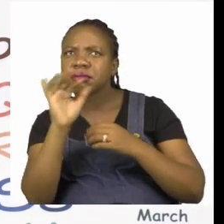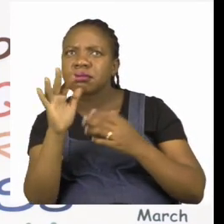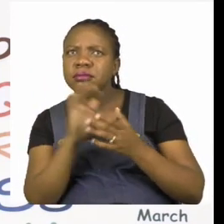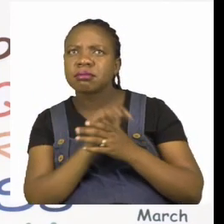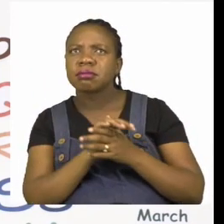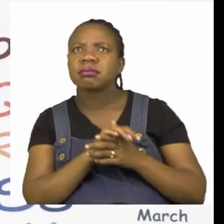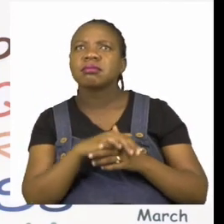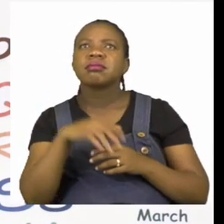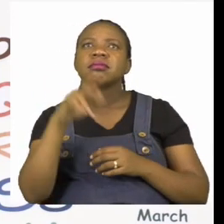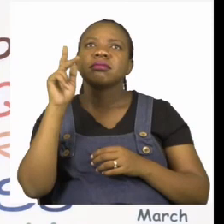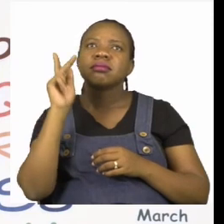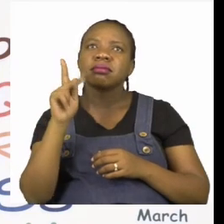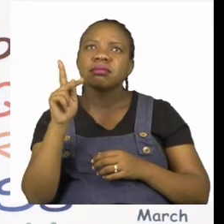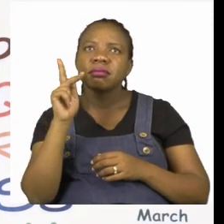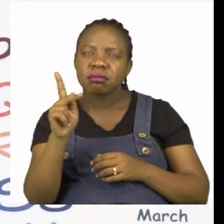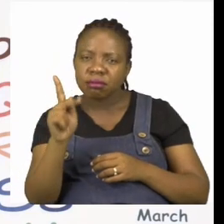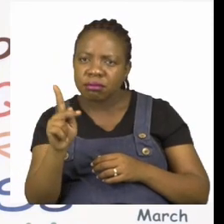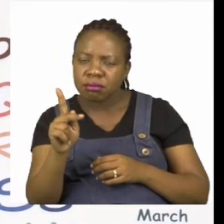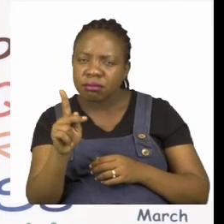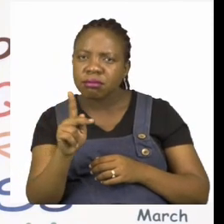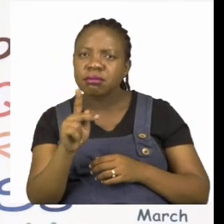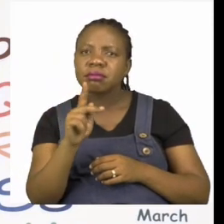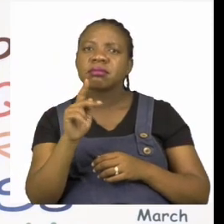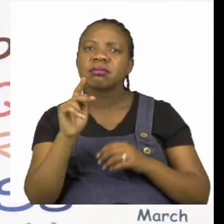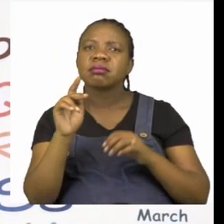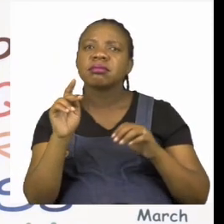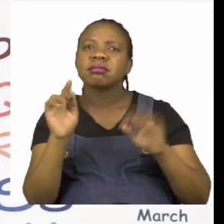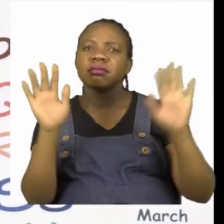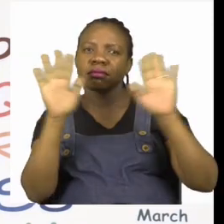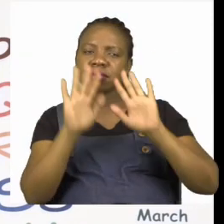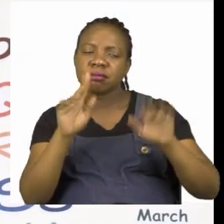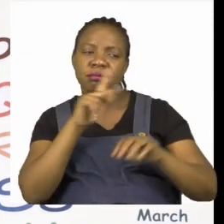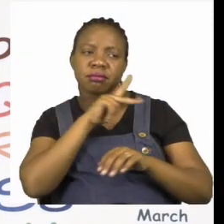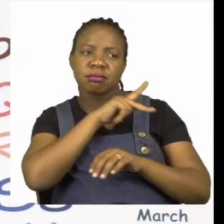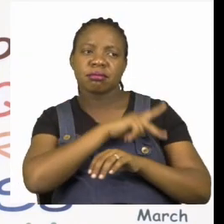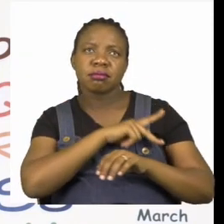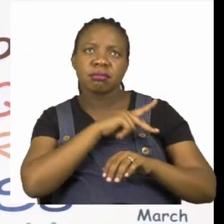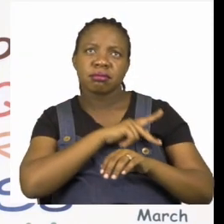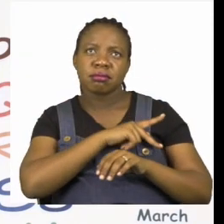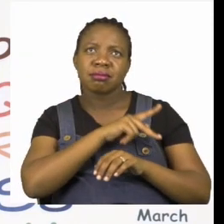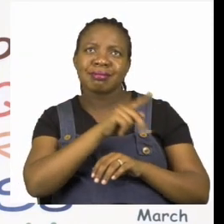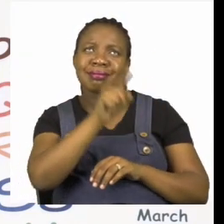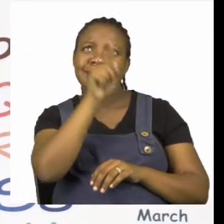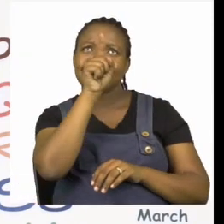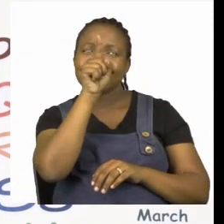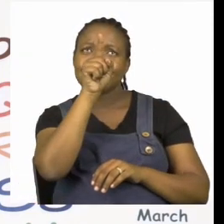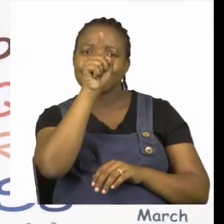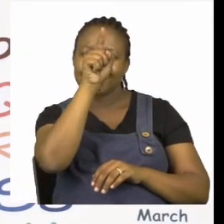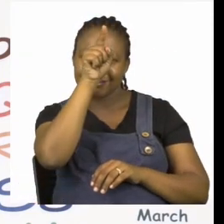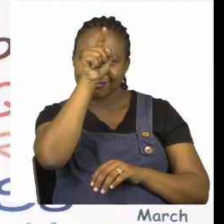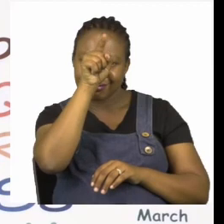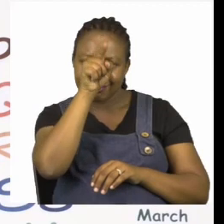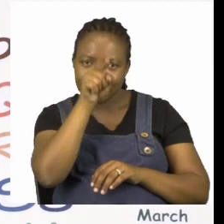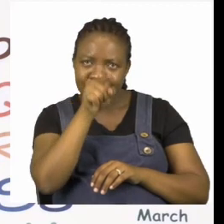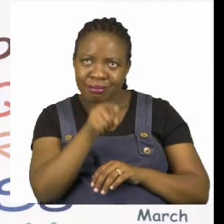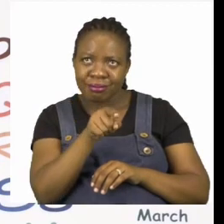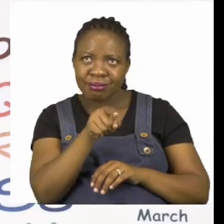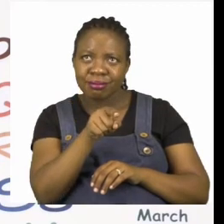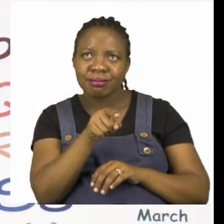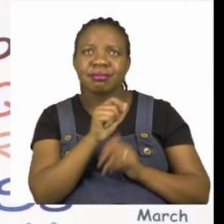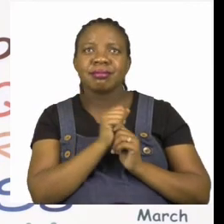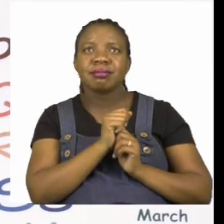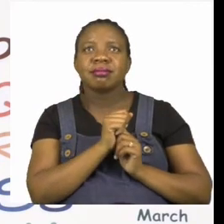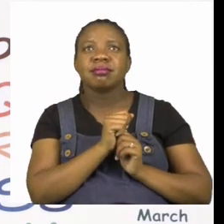having an arrow facing down. So we have started with our P. We need to continue with our